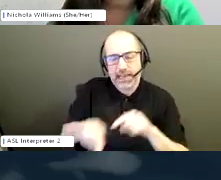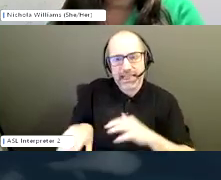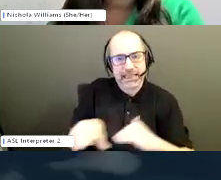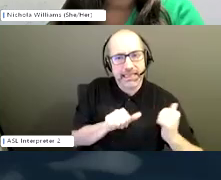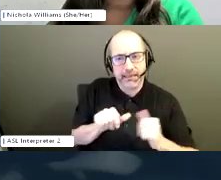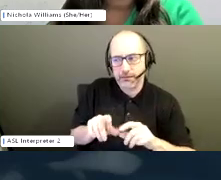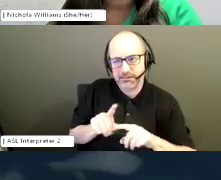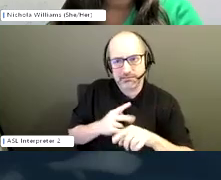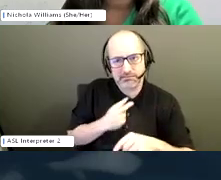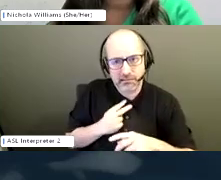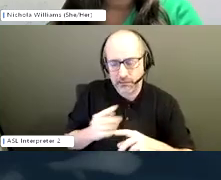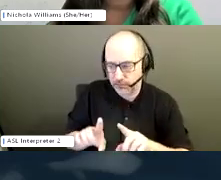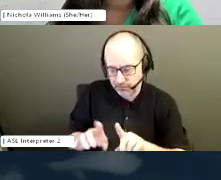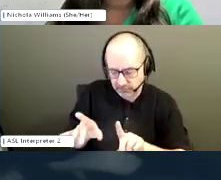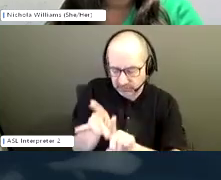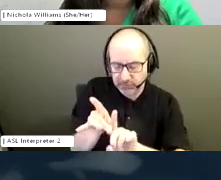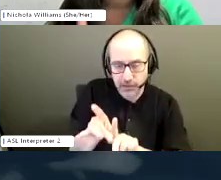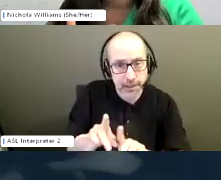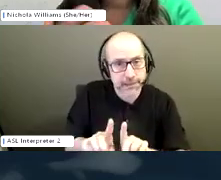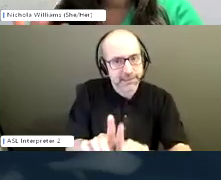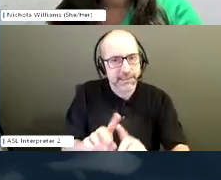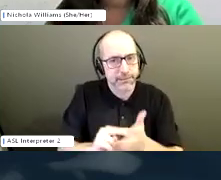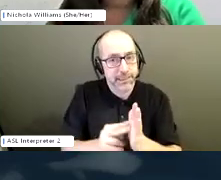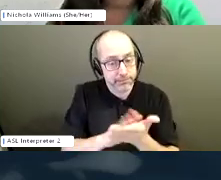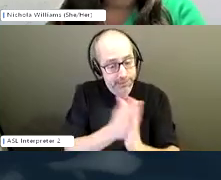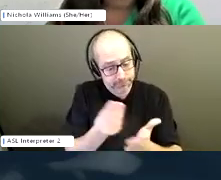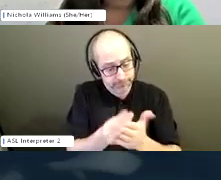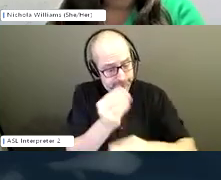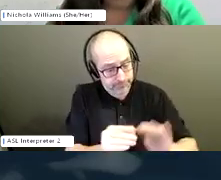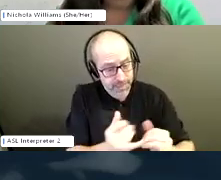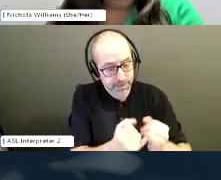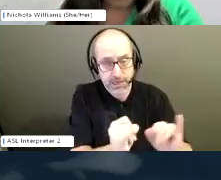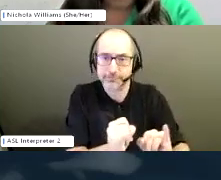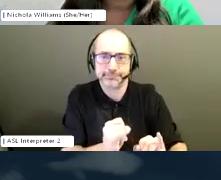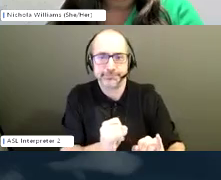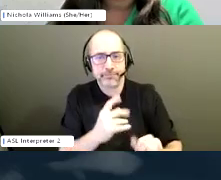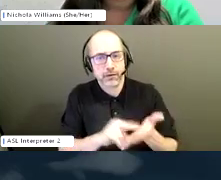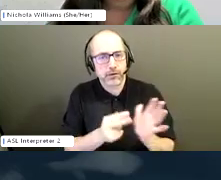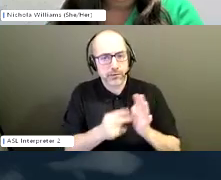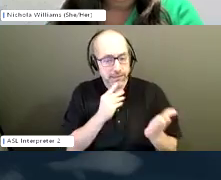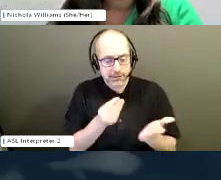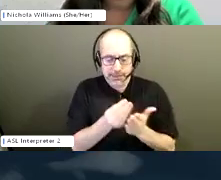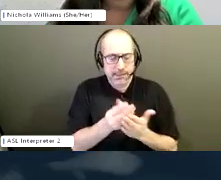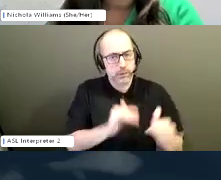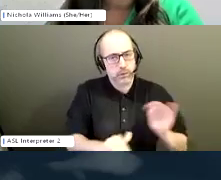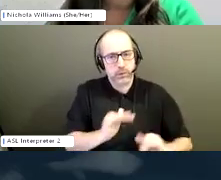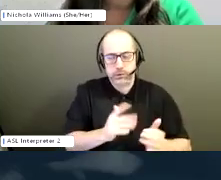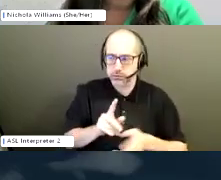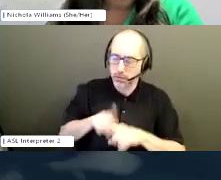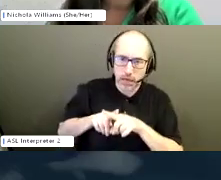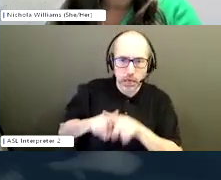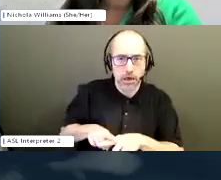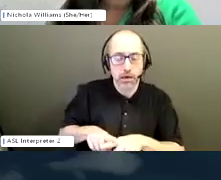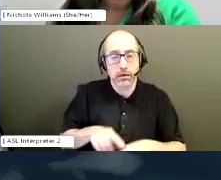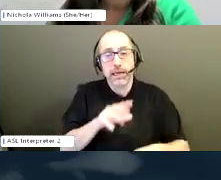rebuild financial independence, thus increasing their economic vulnerability. Age is also